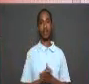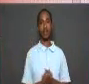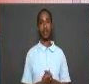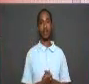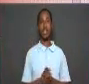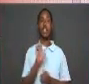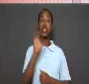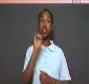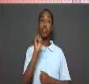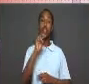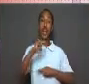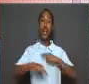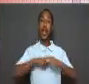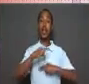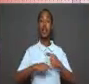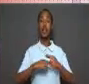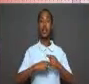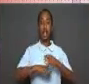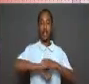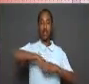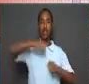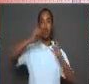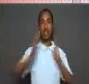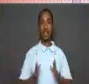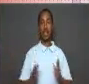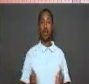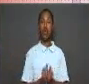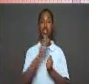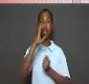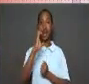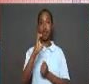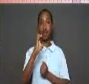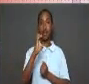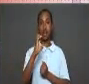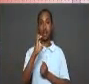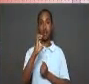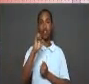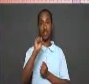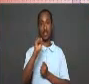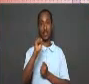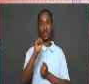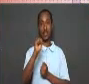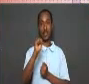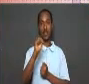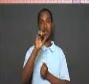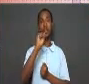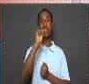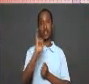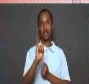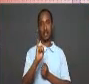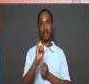The oxygen reacts exothermically with carbon, sulfur,